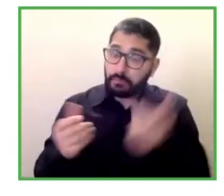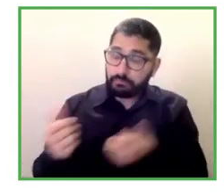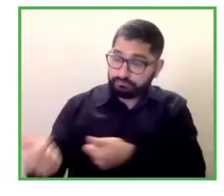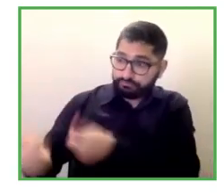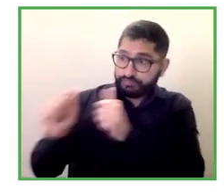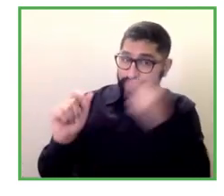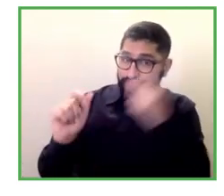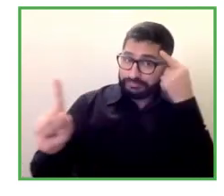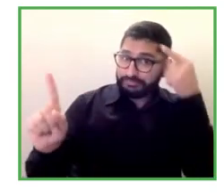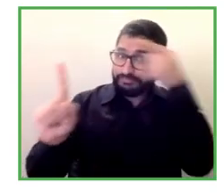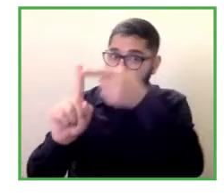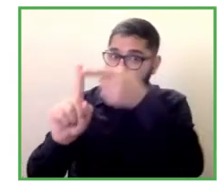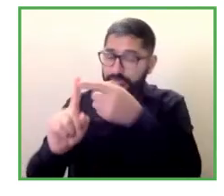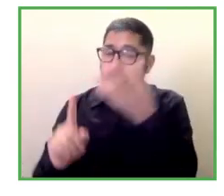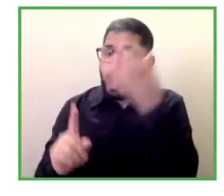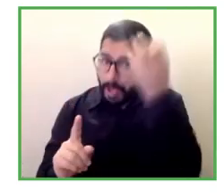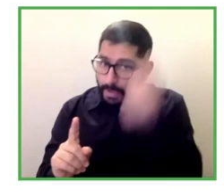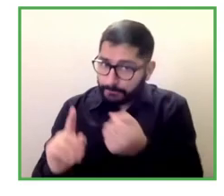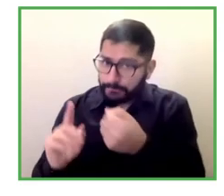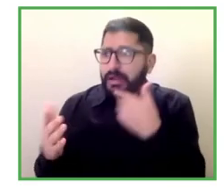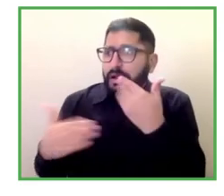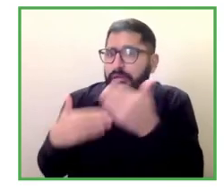said, that we've seen,